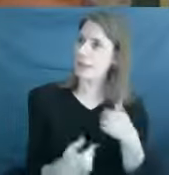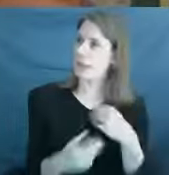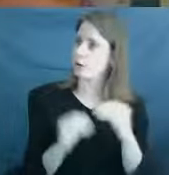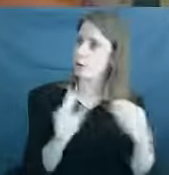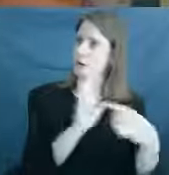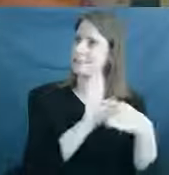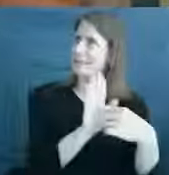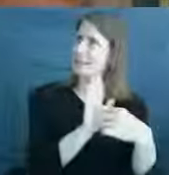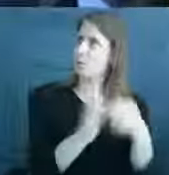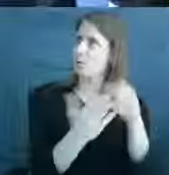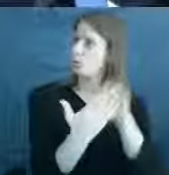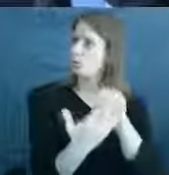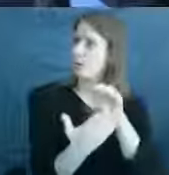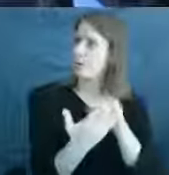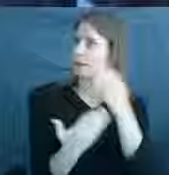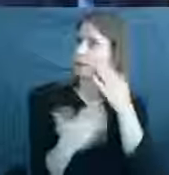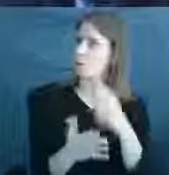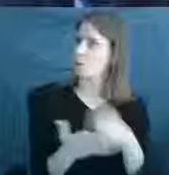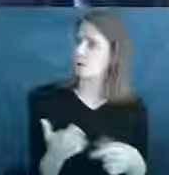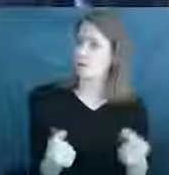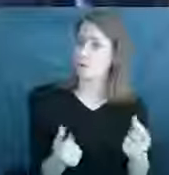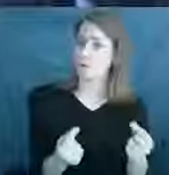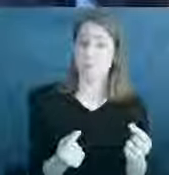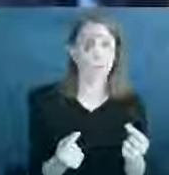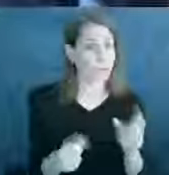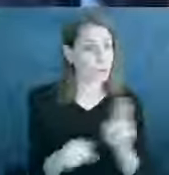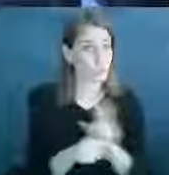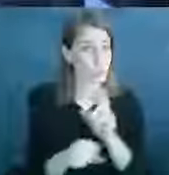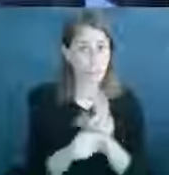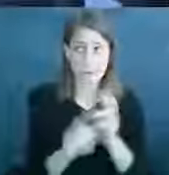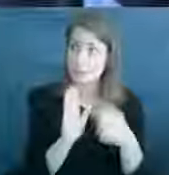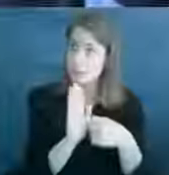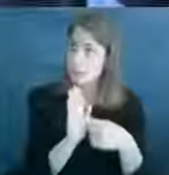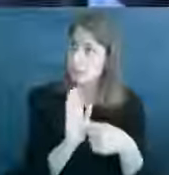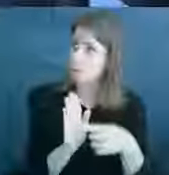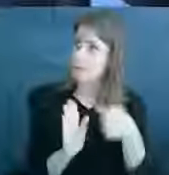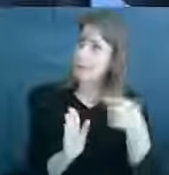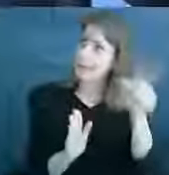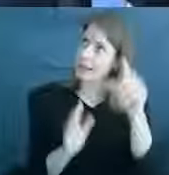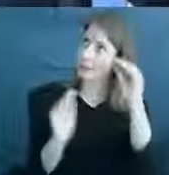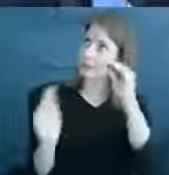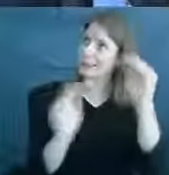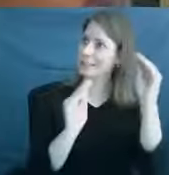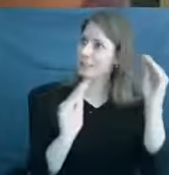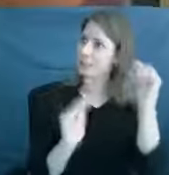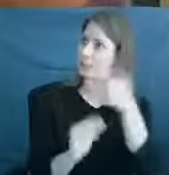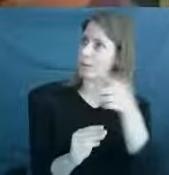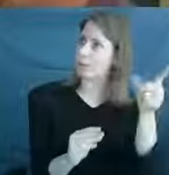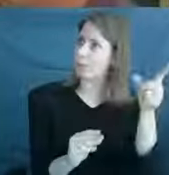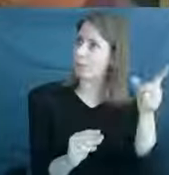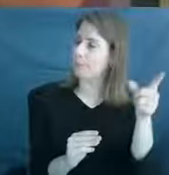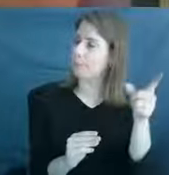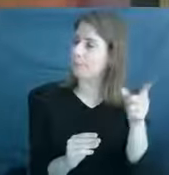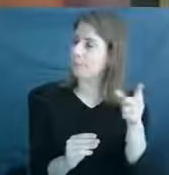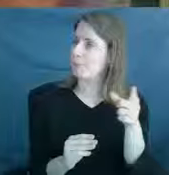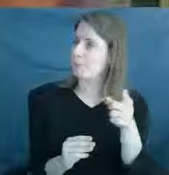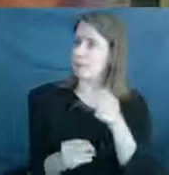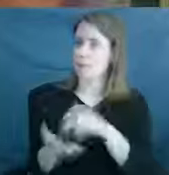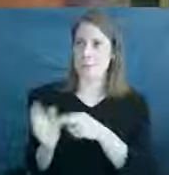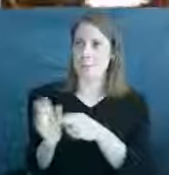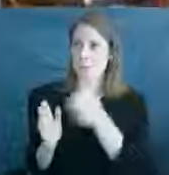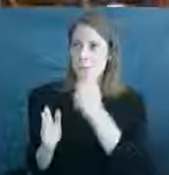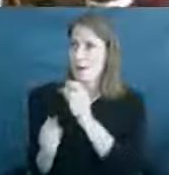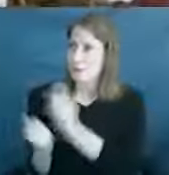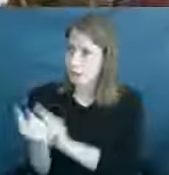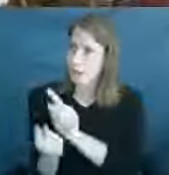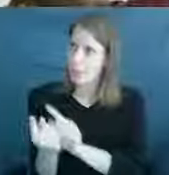dependent on you to get them unstuck, because they didn't have anything to see up the front. The worked example does some of the